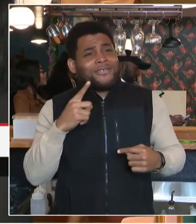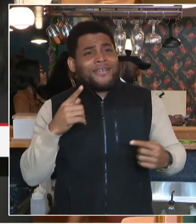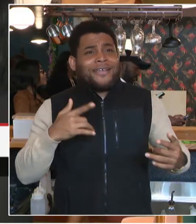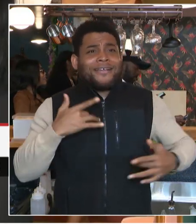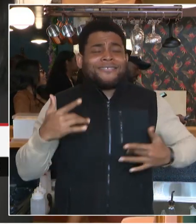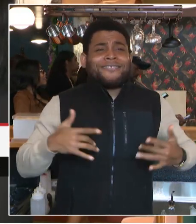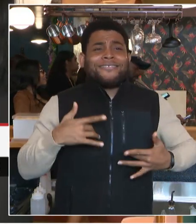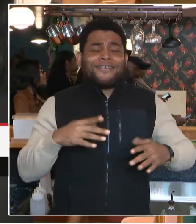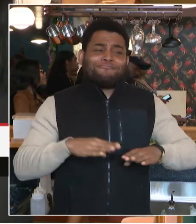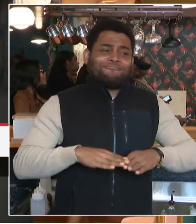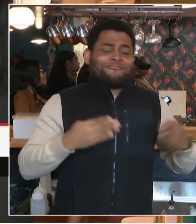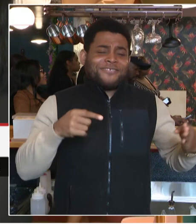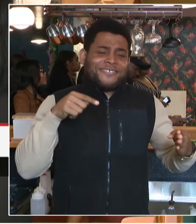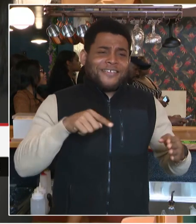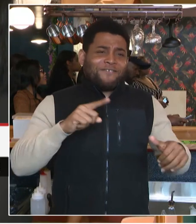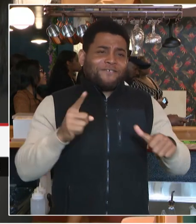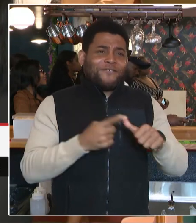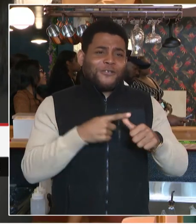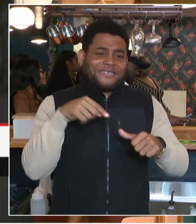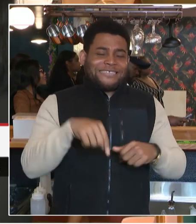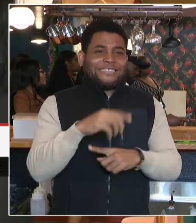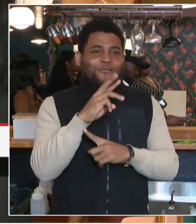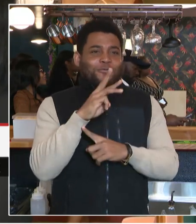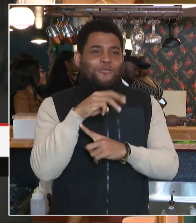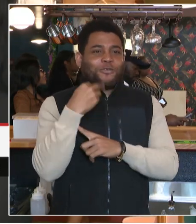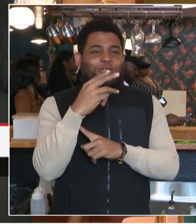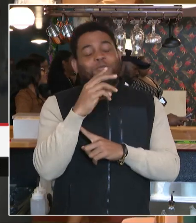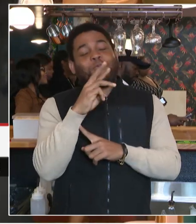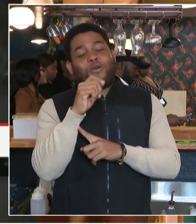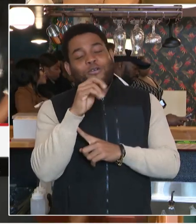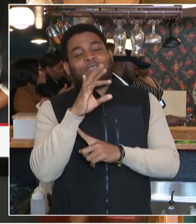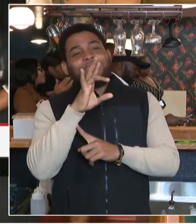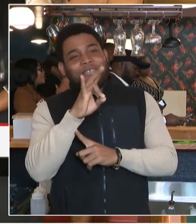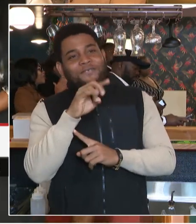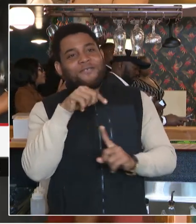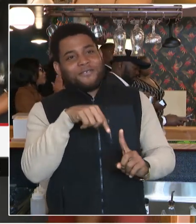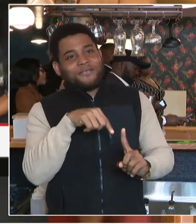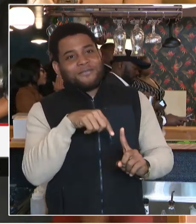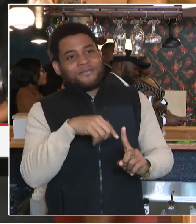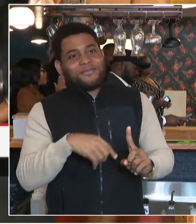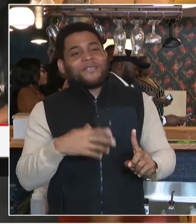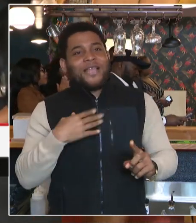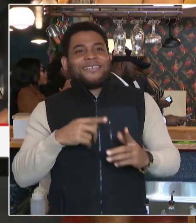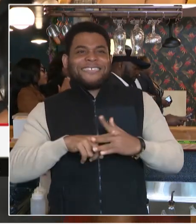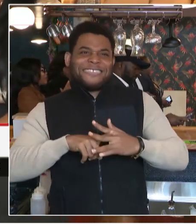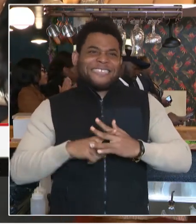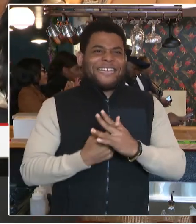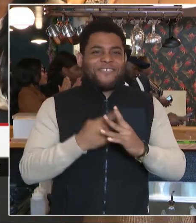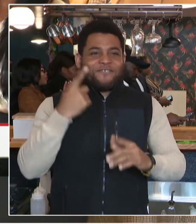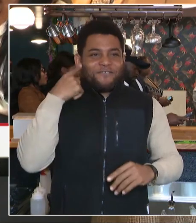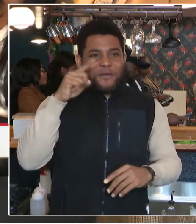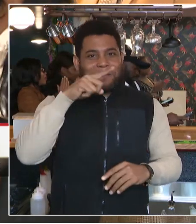the introduction to kick off Black Restaurant Week. So, again, there's a lot of familiar faces here.